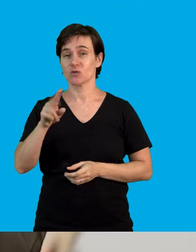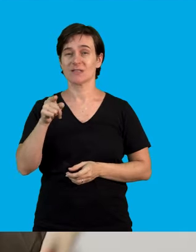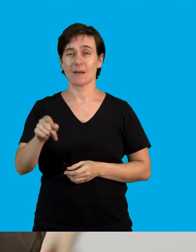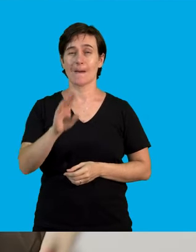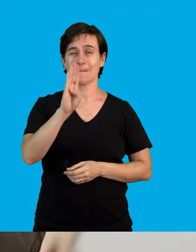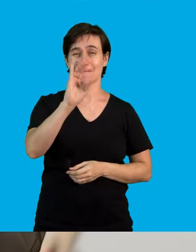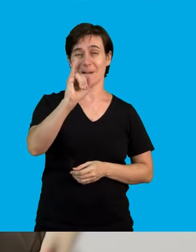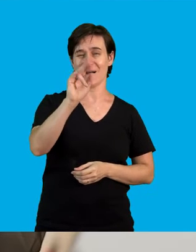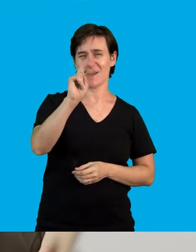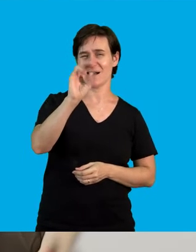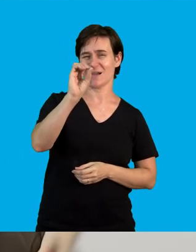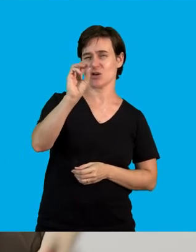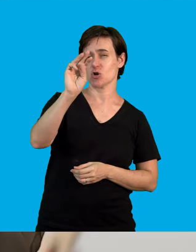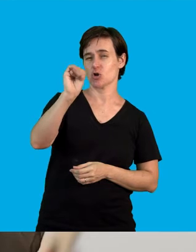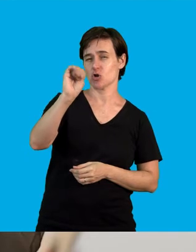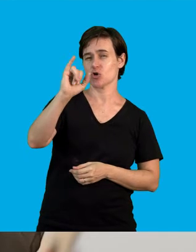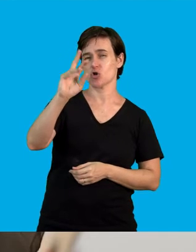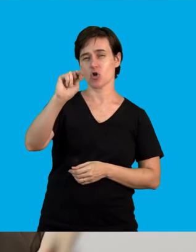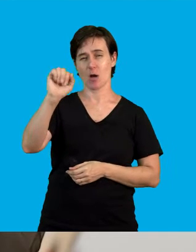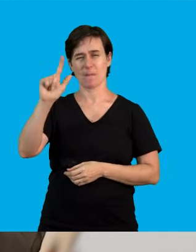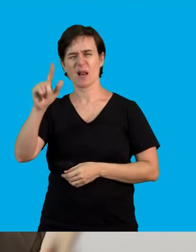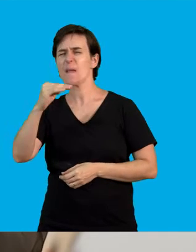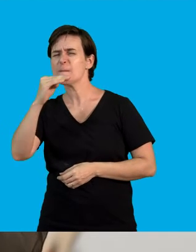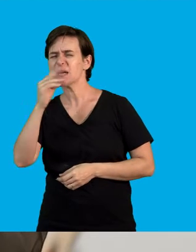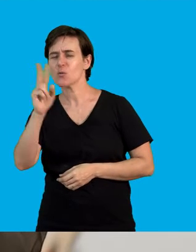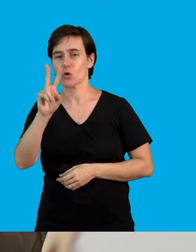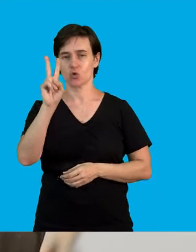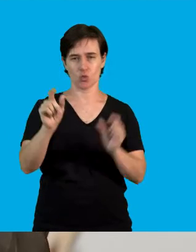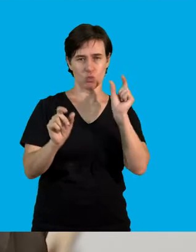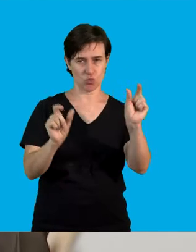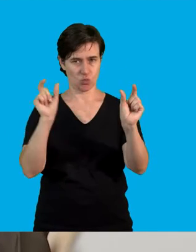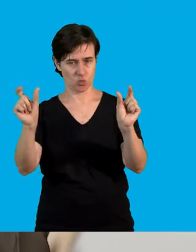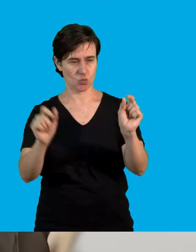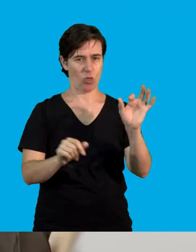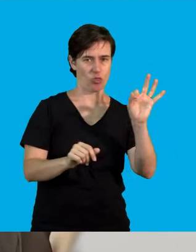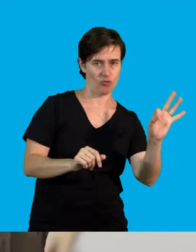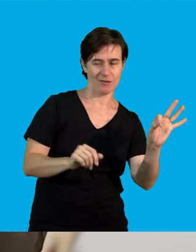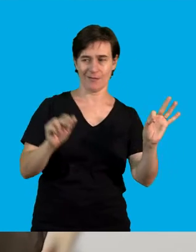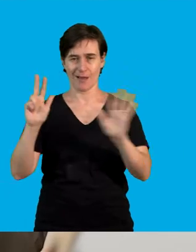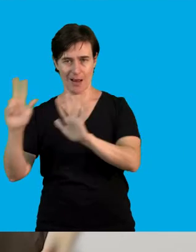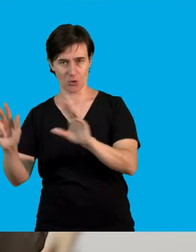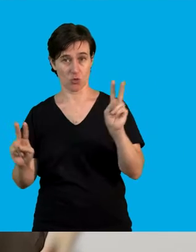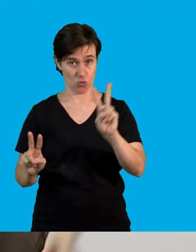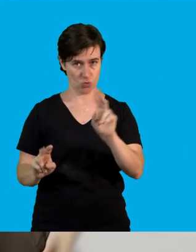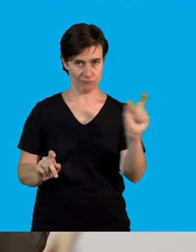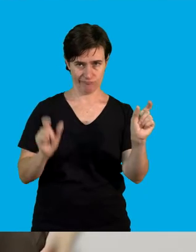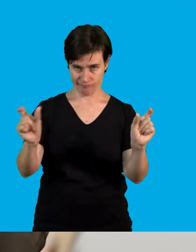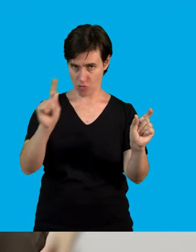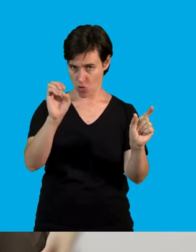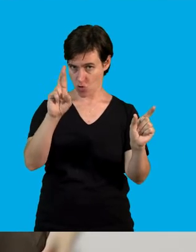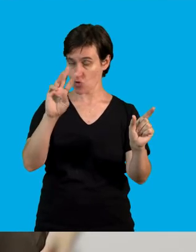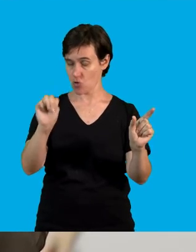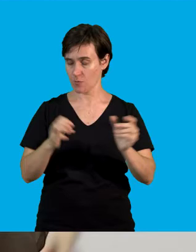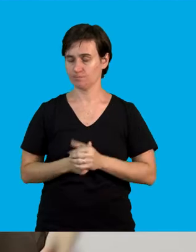binomial meaning two terms of that expression. The next one is